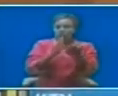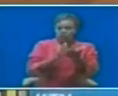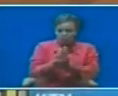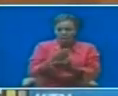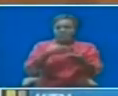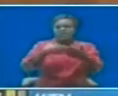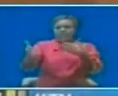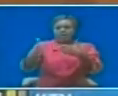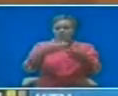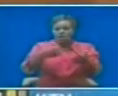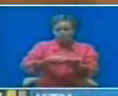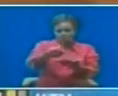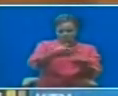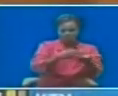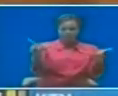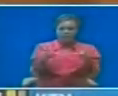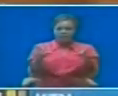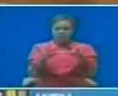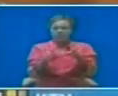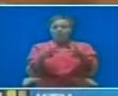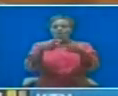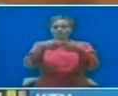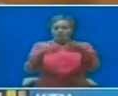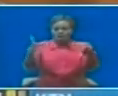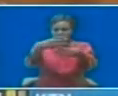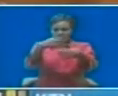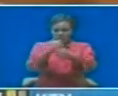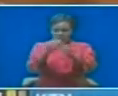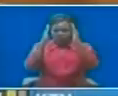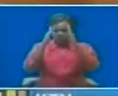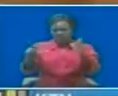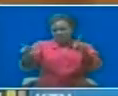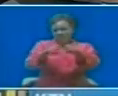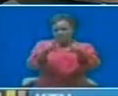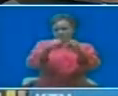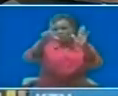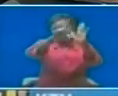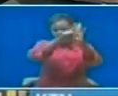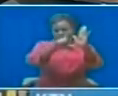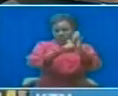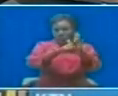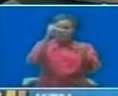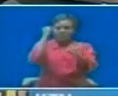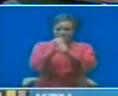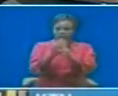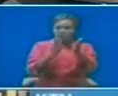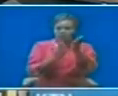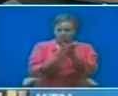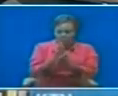the signal distribution license issued to Pang is strictly according to the law. And ensure that the